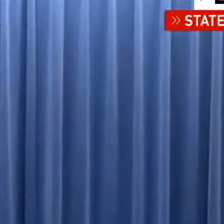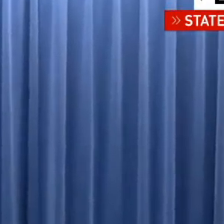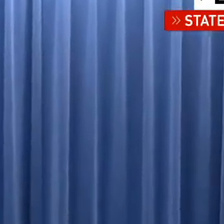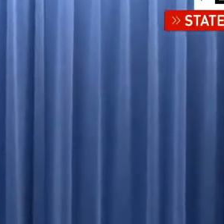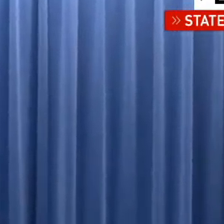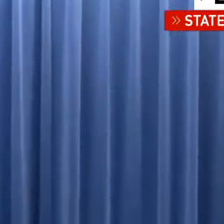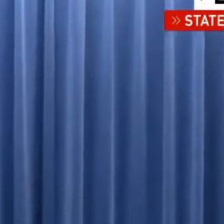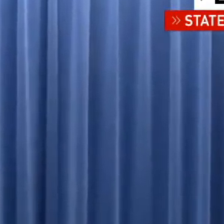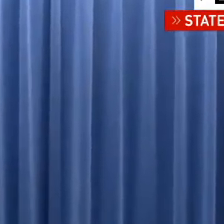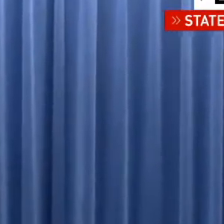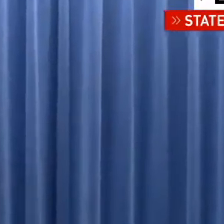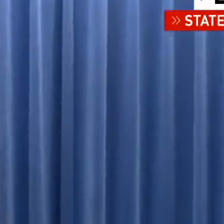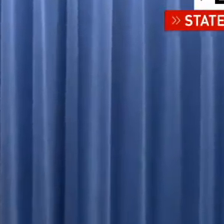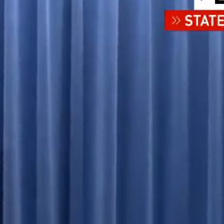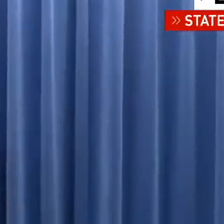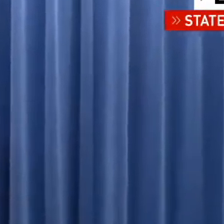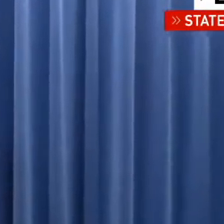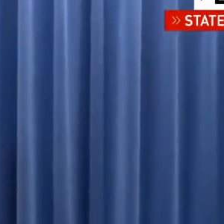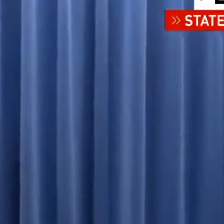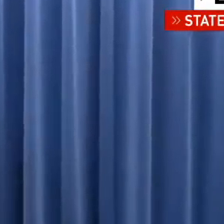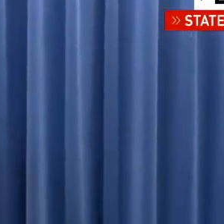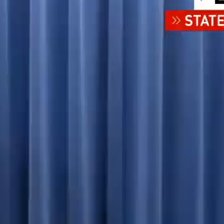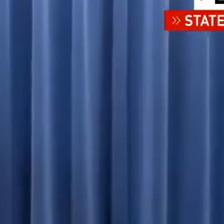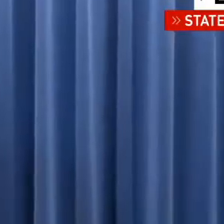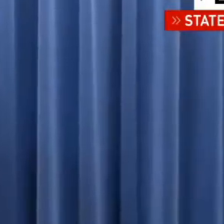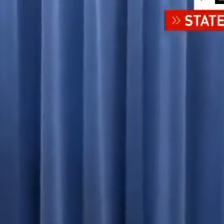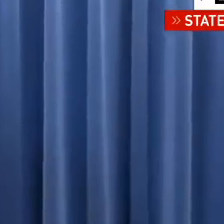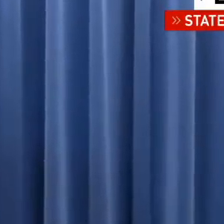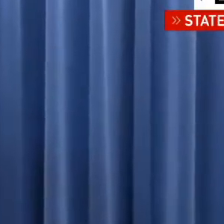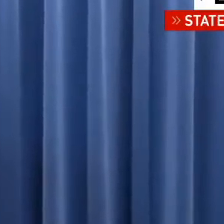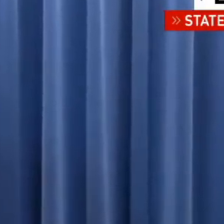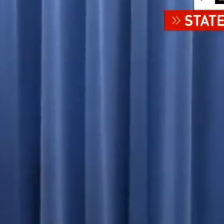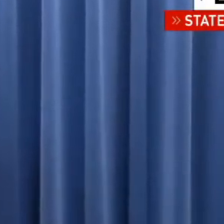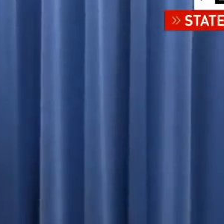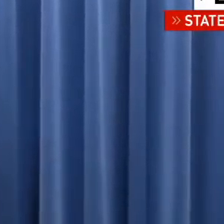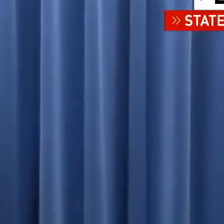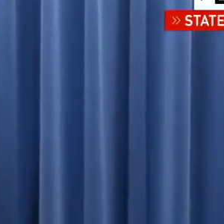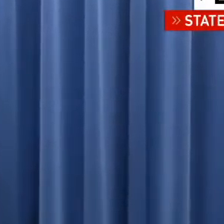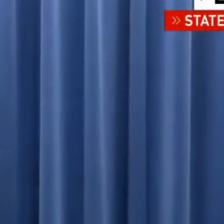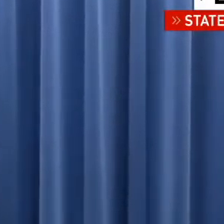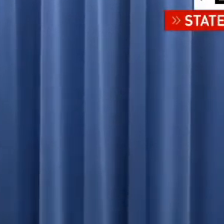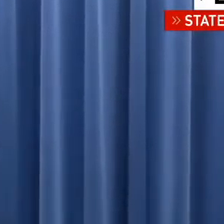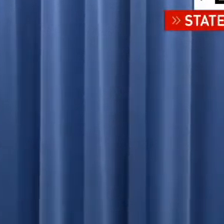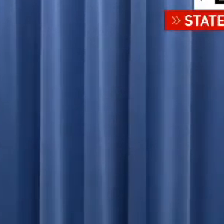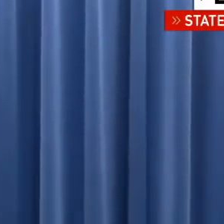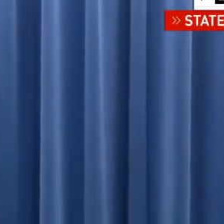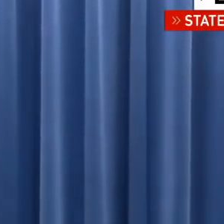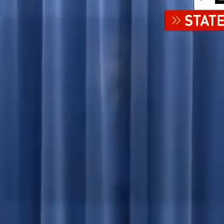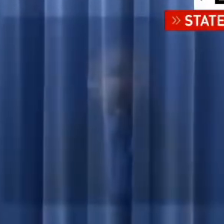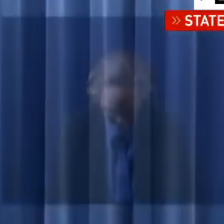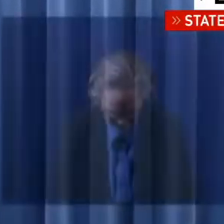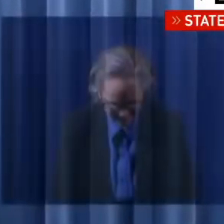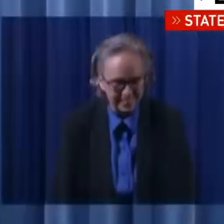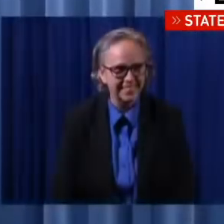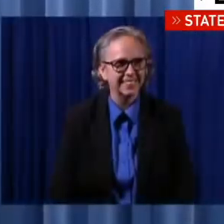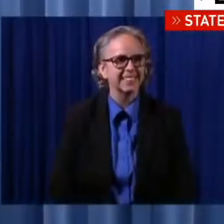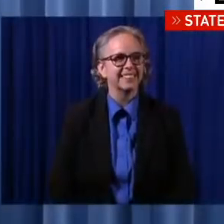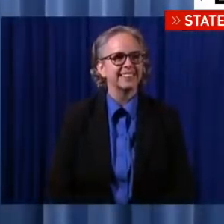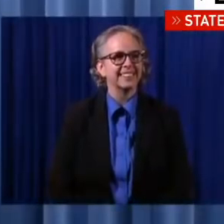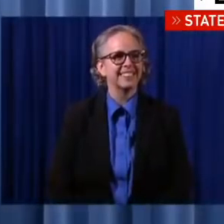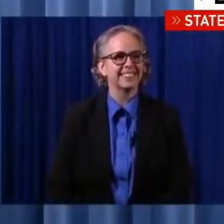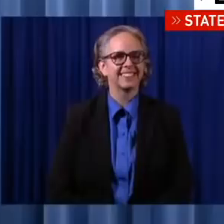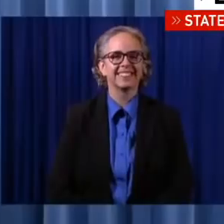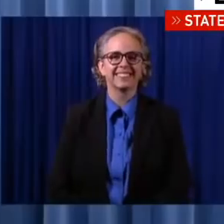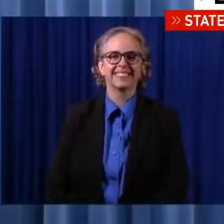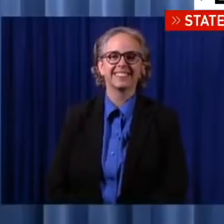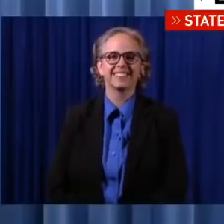or because there are more cases. We'll have to see. All right, Jeff, thank you. We see the governor stepping up to the podium, taking off his